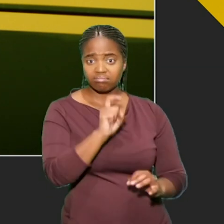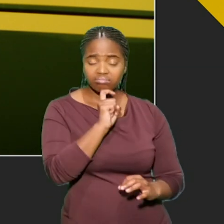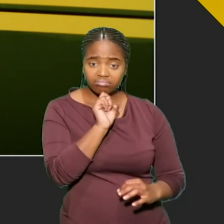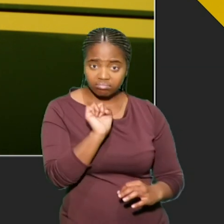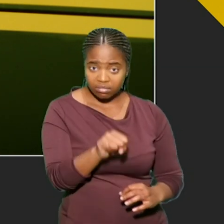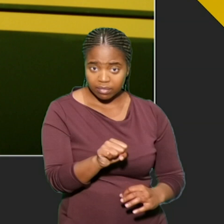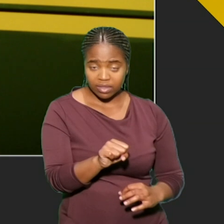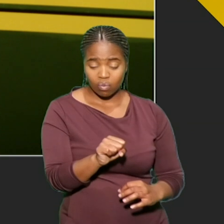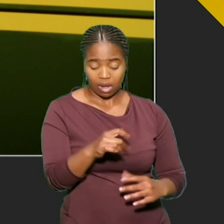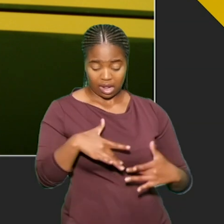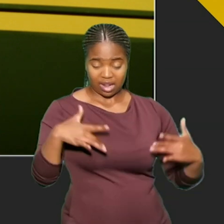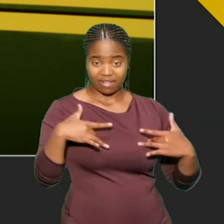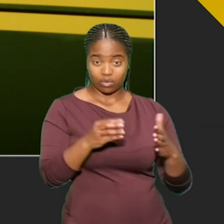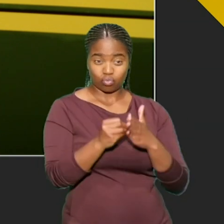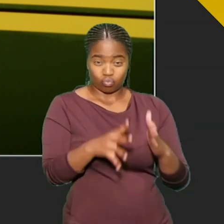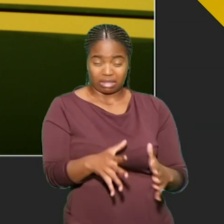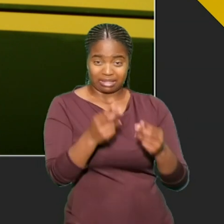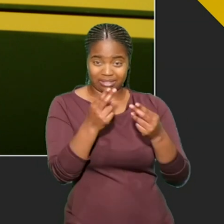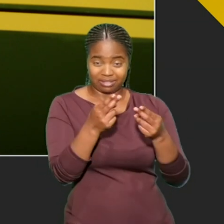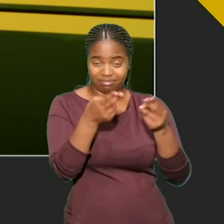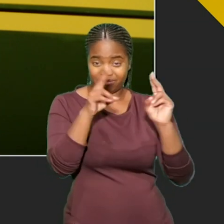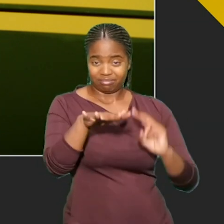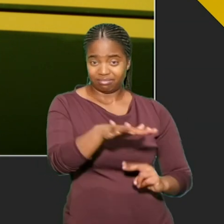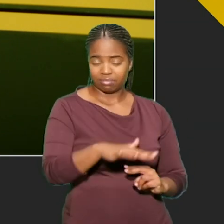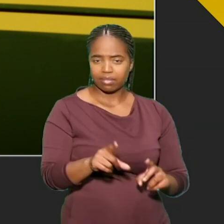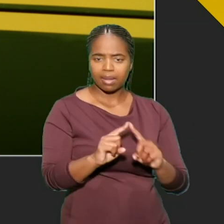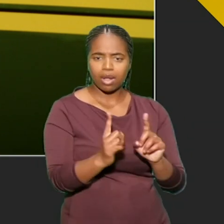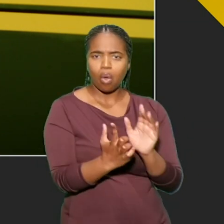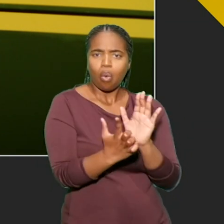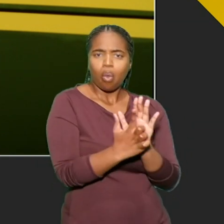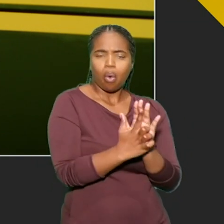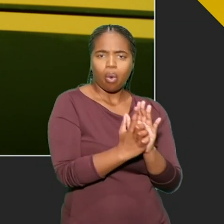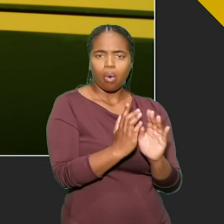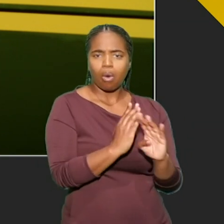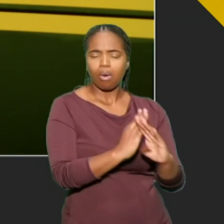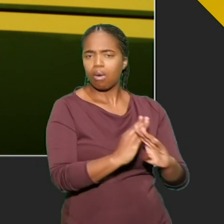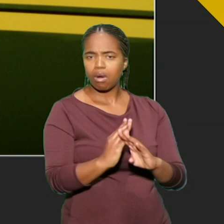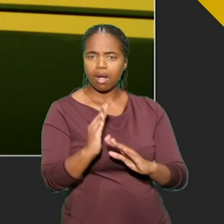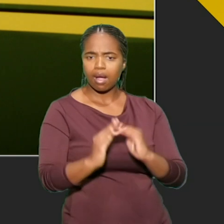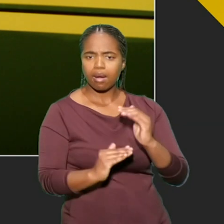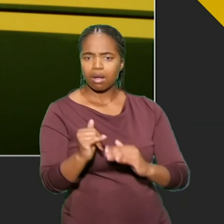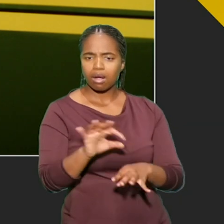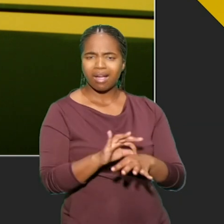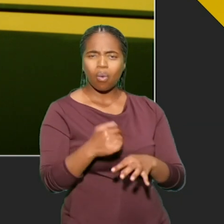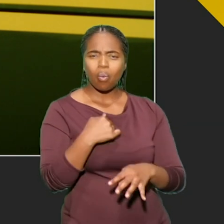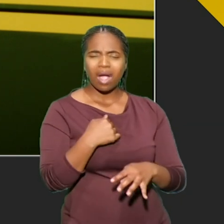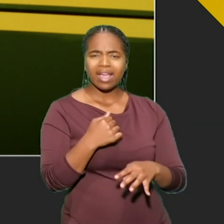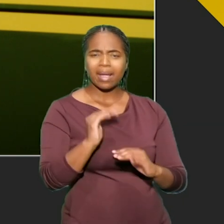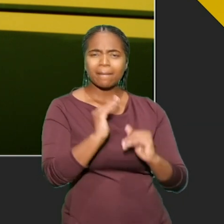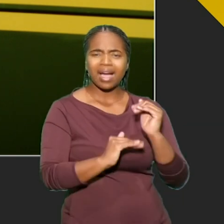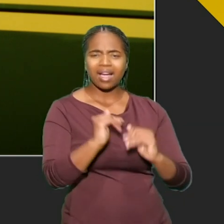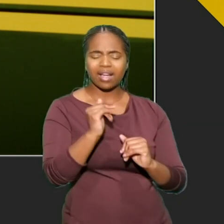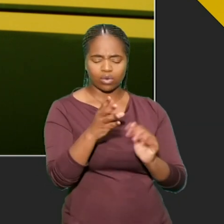student accommodation areas, but they're there, and I have not seen any laws that are stopping these planners from, you know, implicating